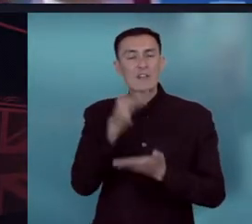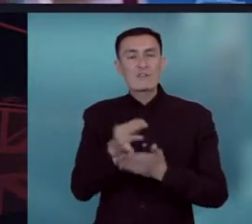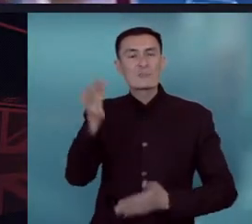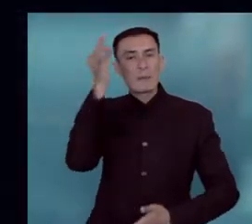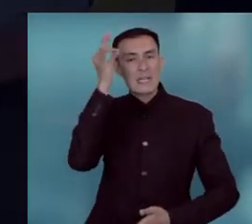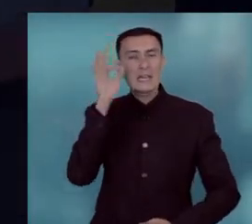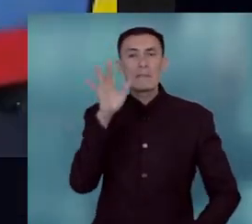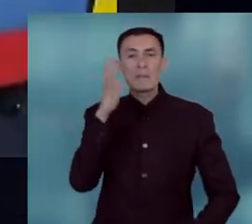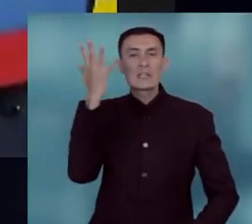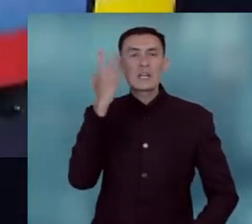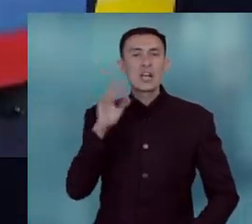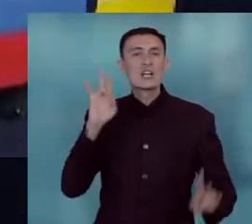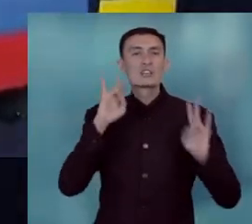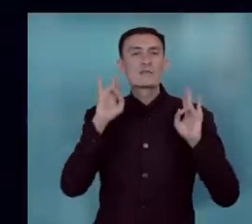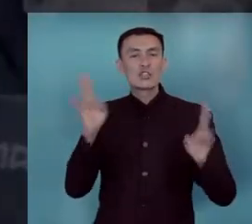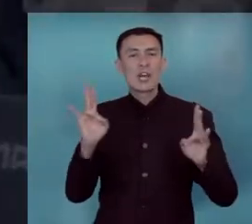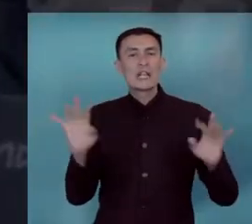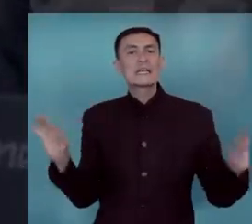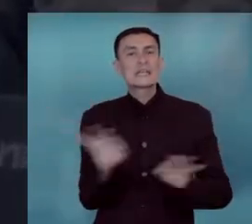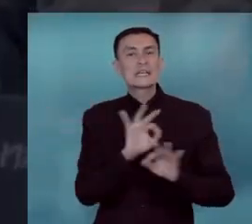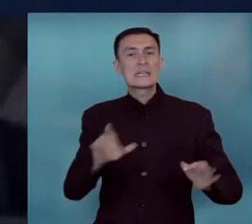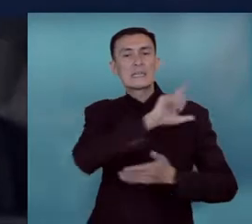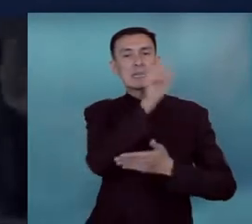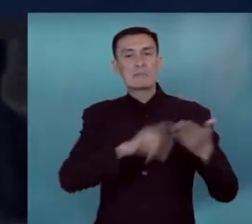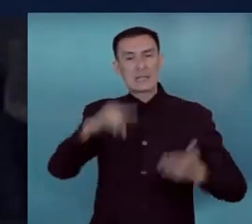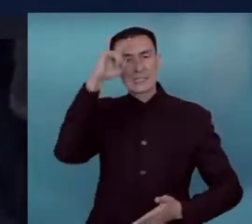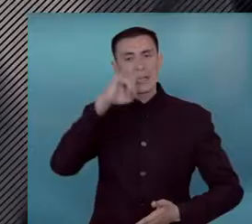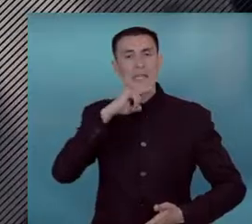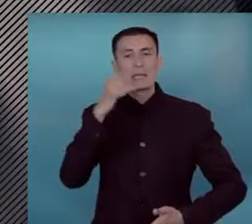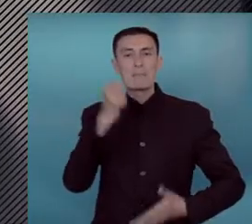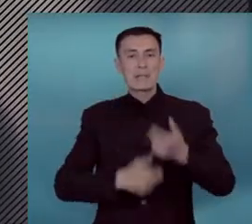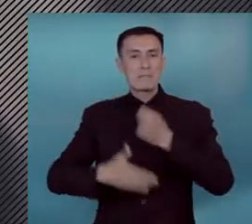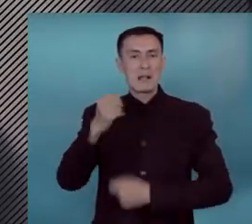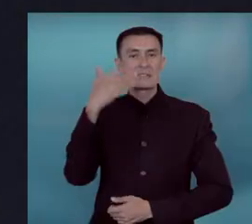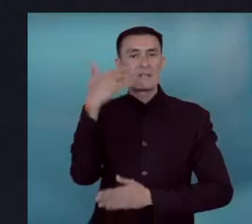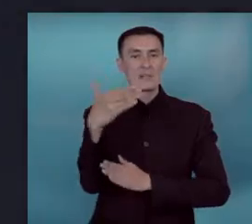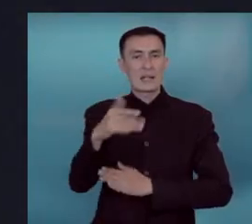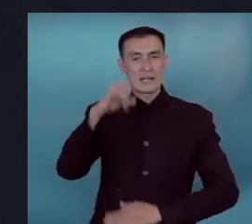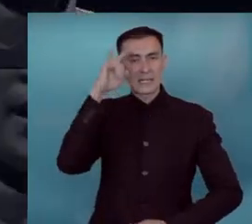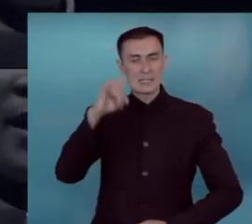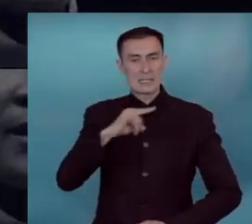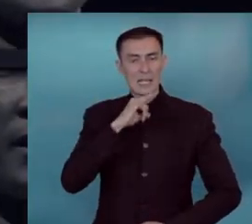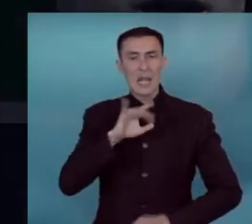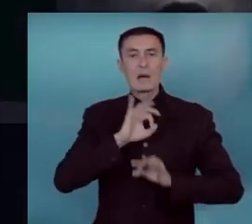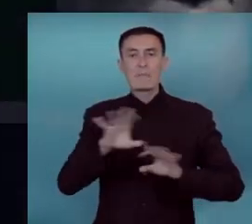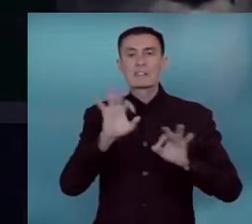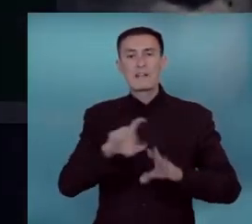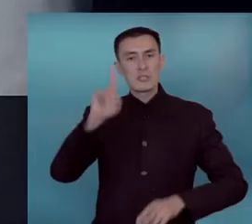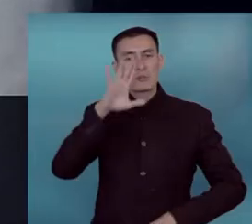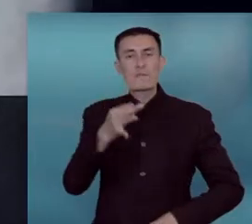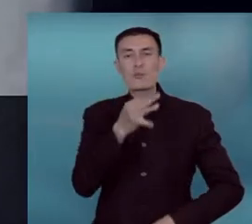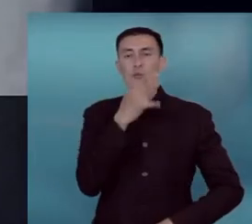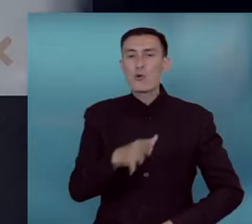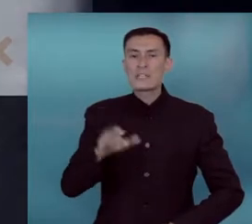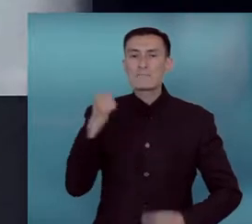London 2012 Olympics, Serik Sapiyev says that he remembers the moment when he heard the national anthem and saw the Kazakhstan